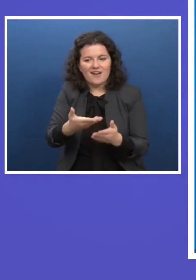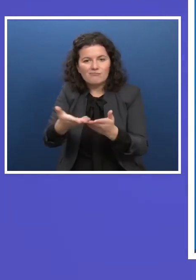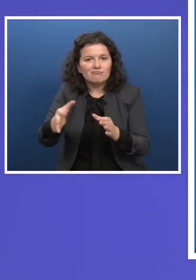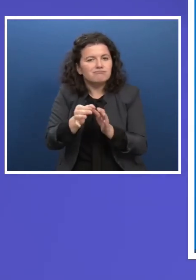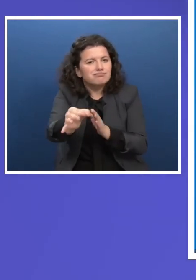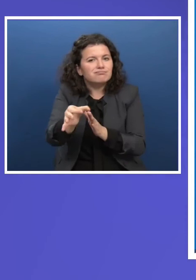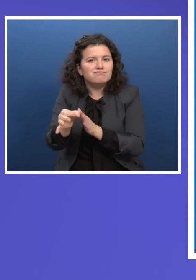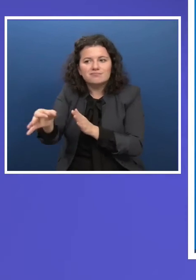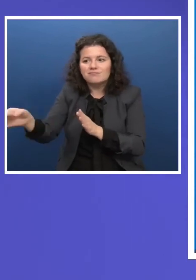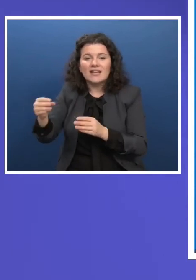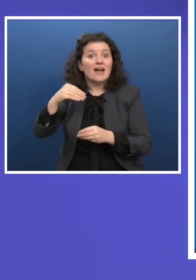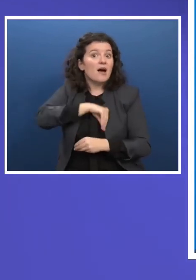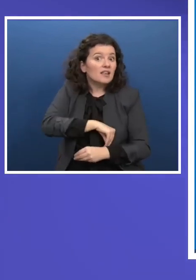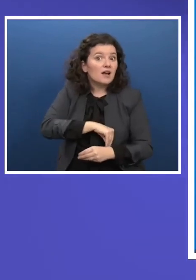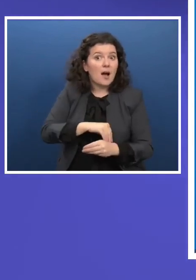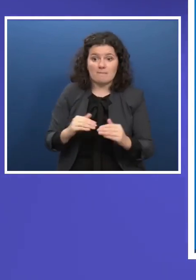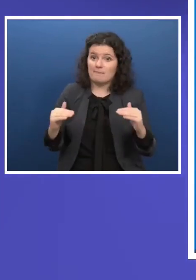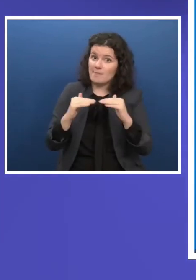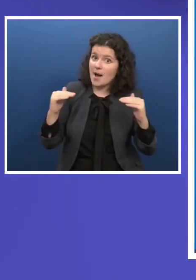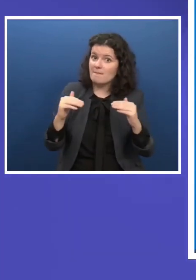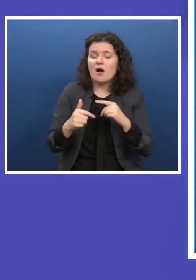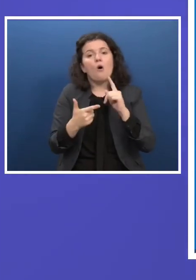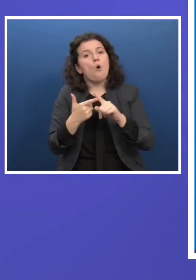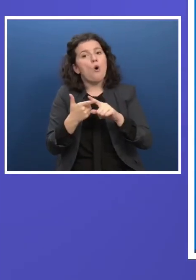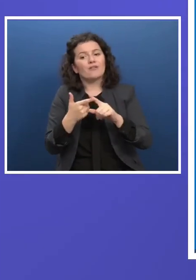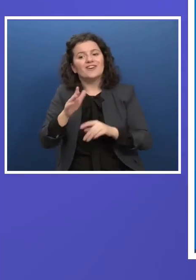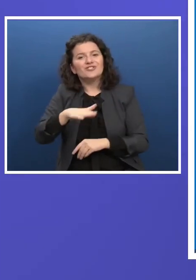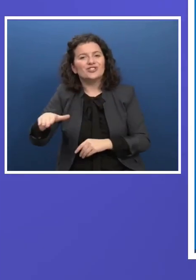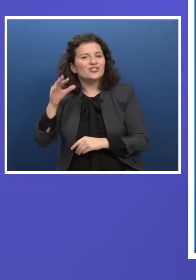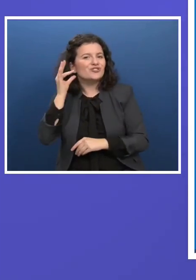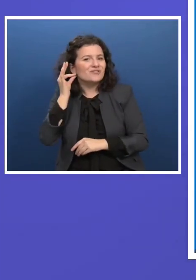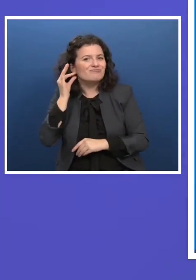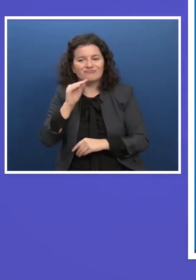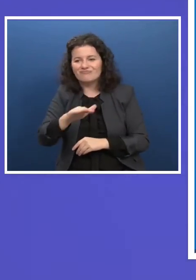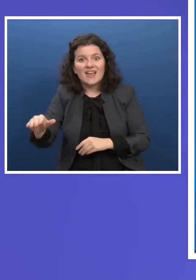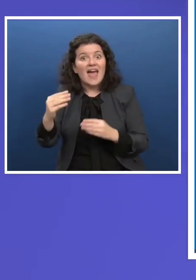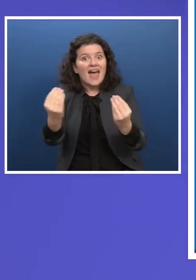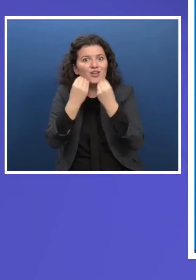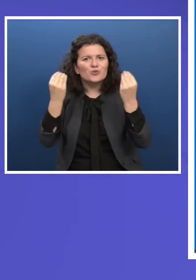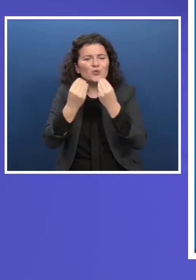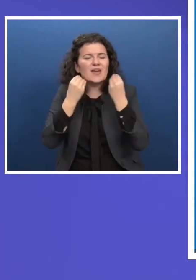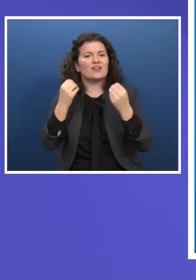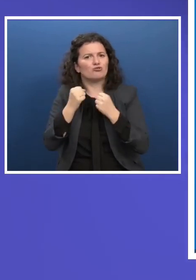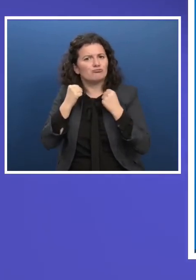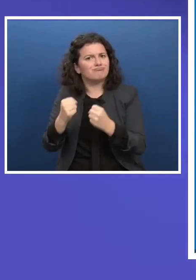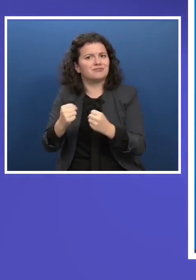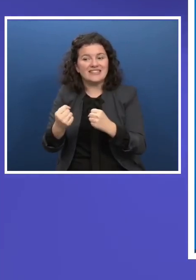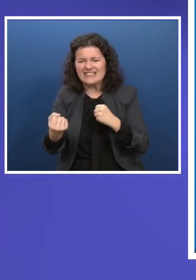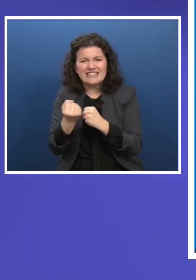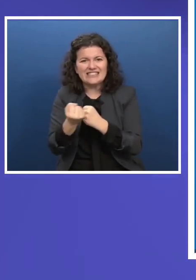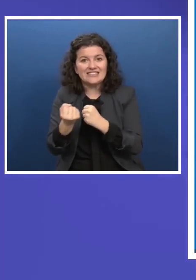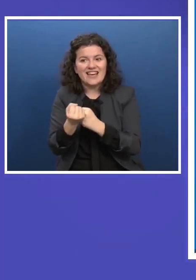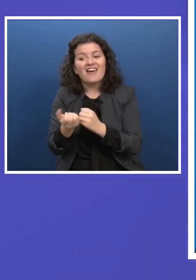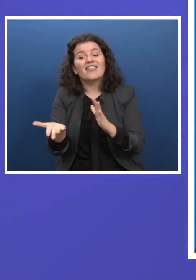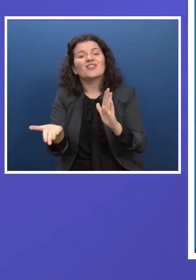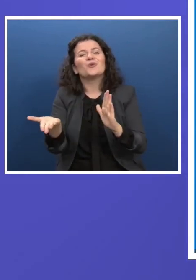I would say, the tip of the iceberg that is sort of like the most obvious thing to address.